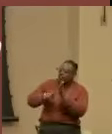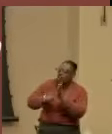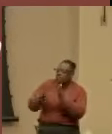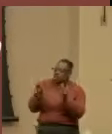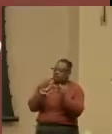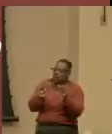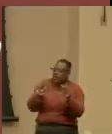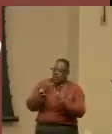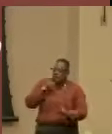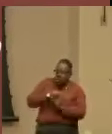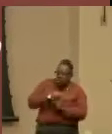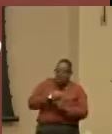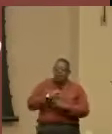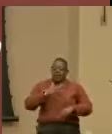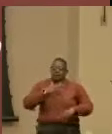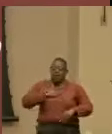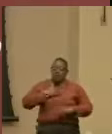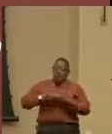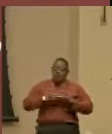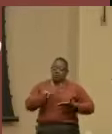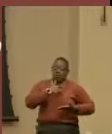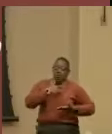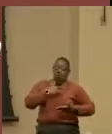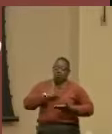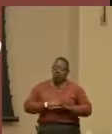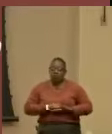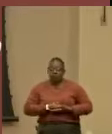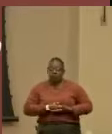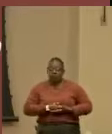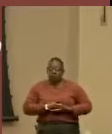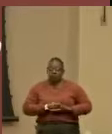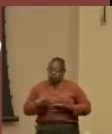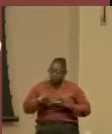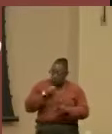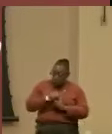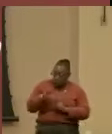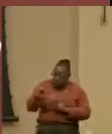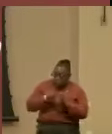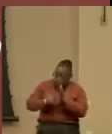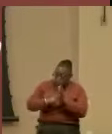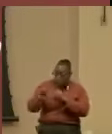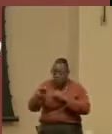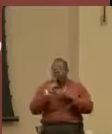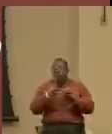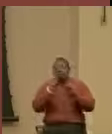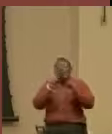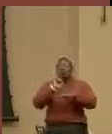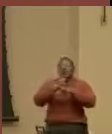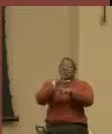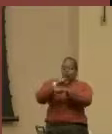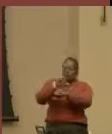anything that could affect the baby's heart? And if you do have this, again, be aware you may get extra appointments just to monitor